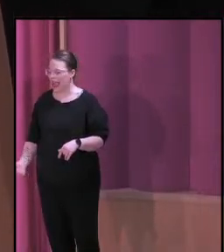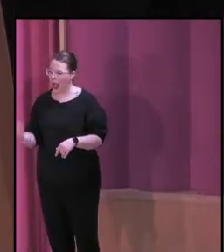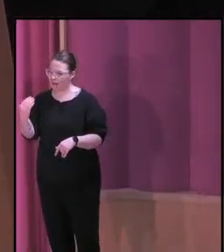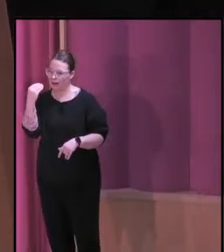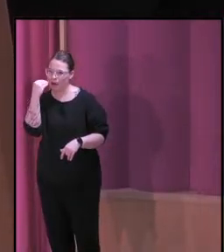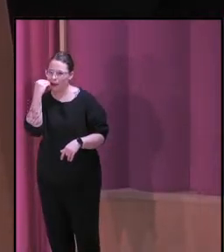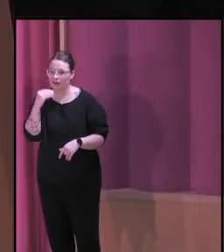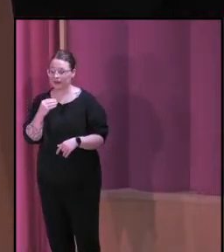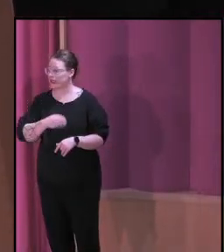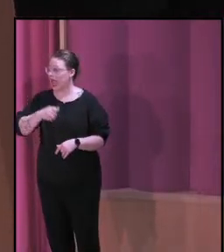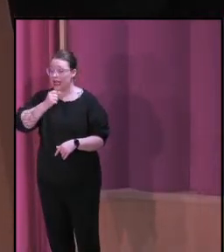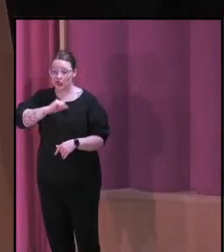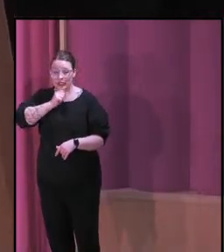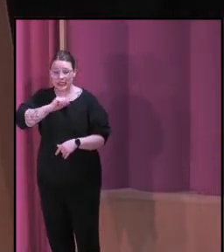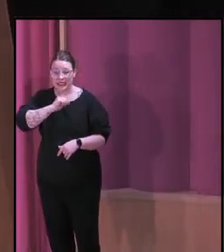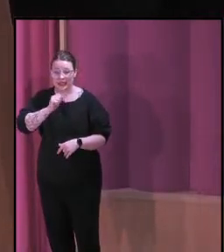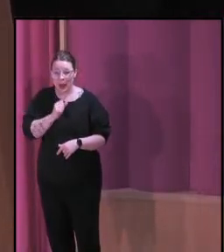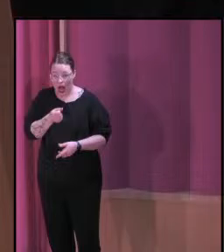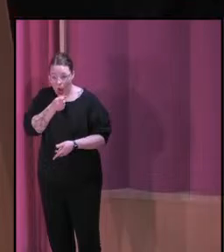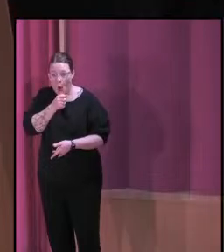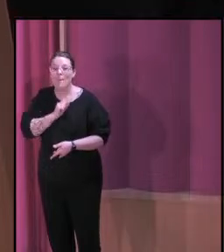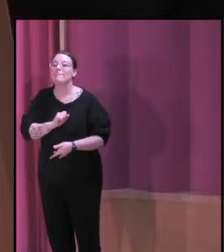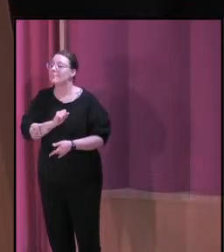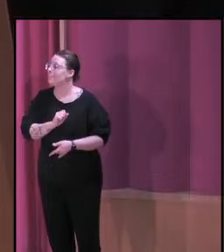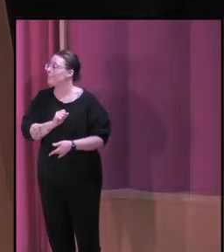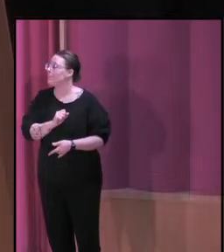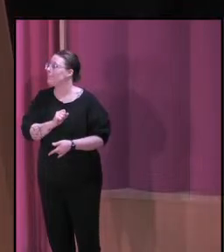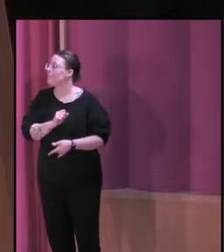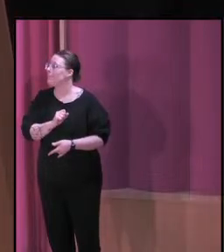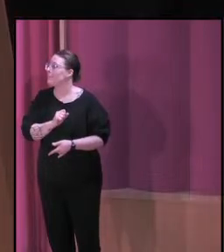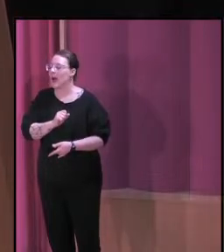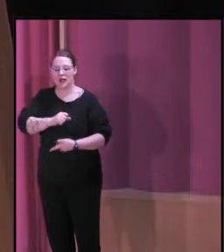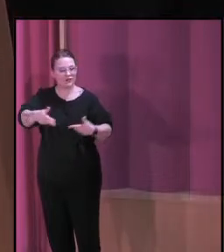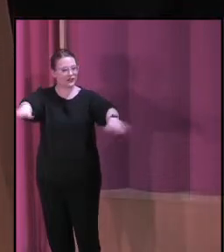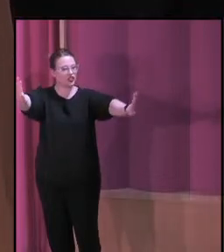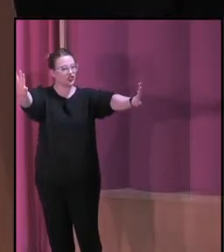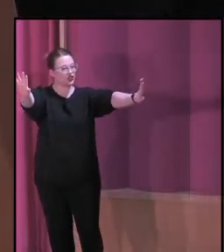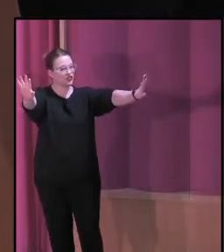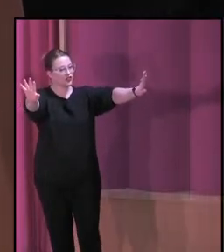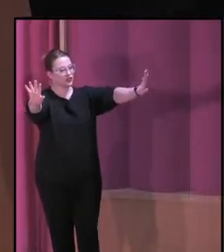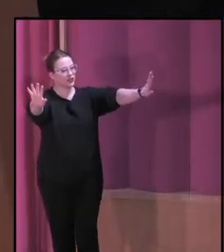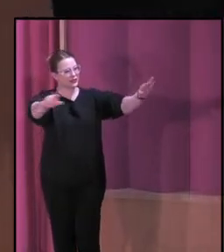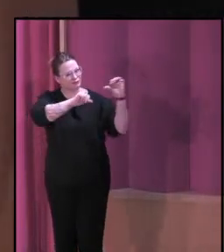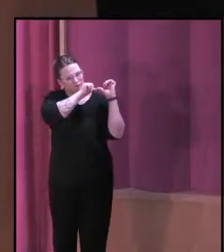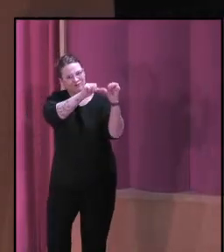ice cream cone, and still comes back.